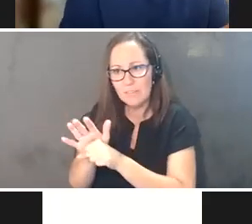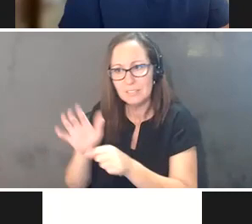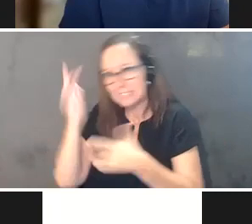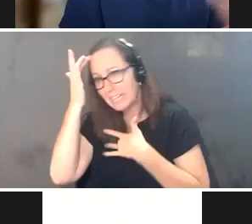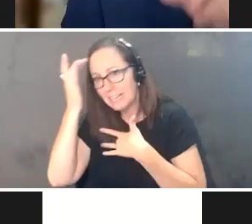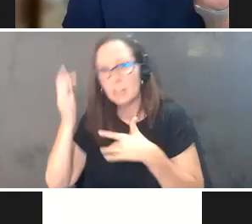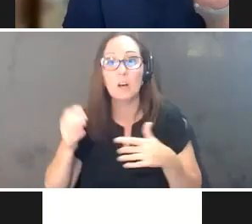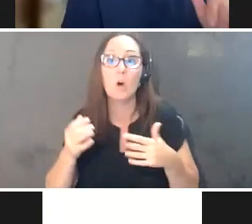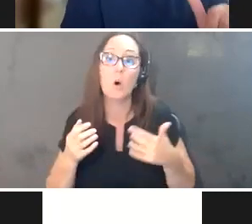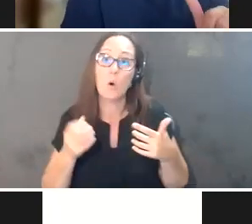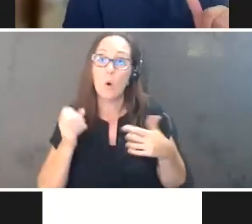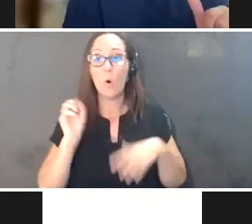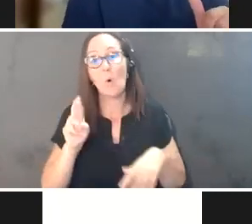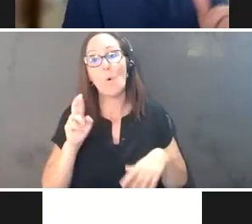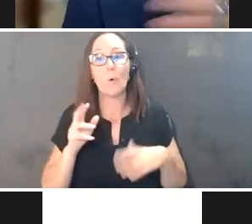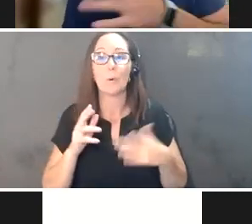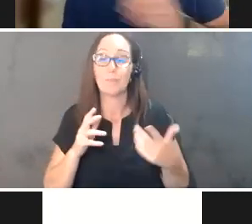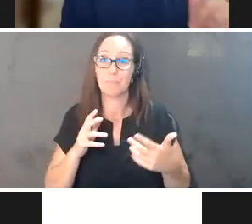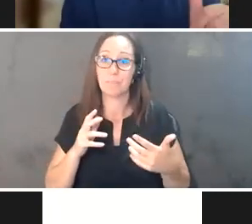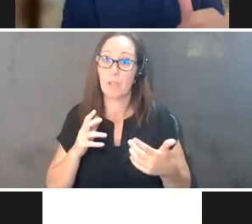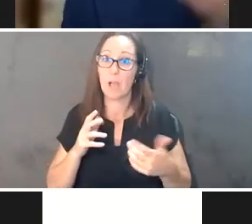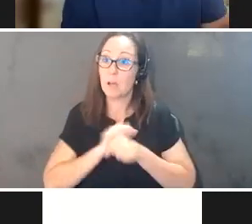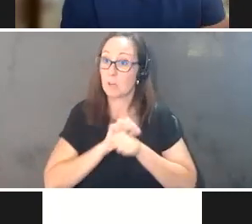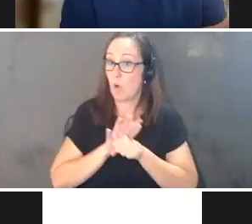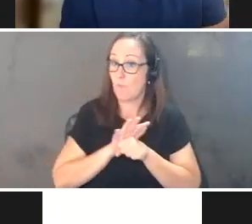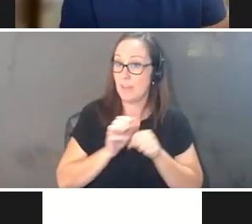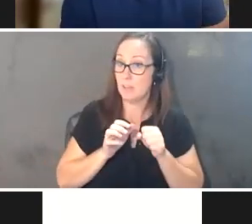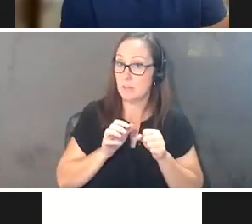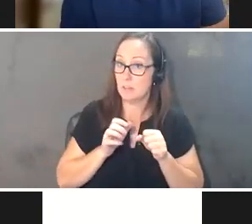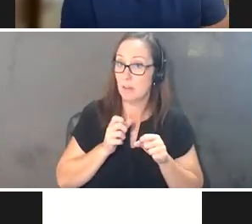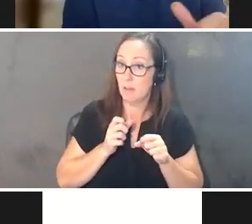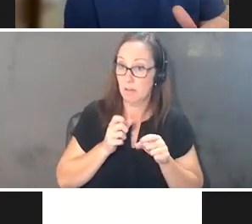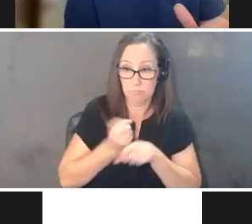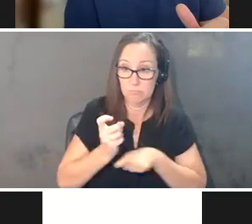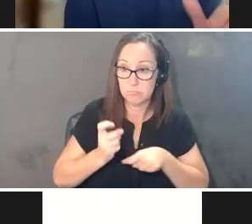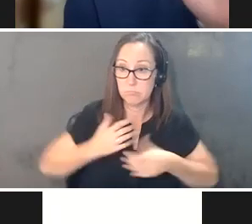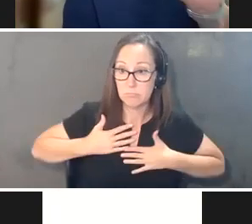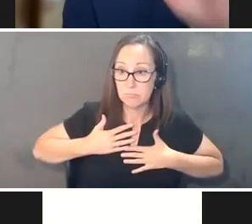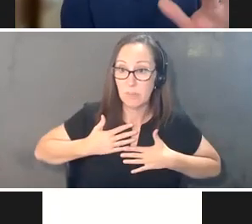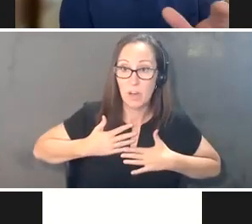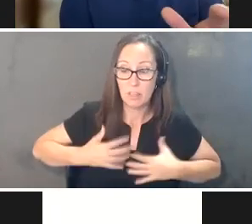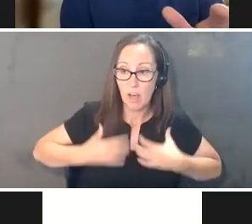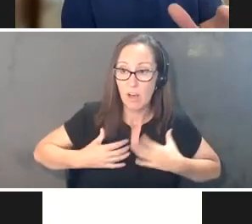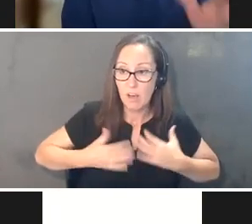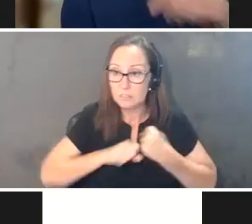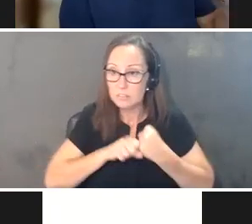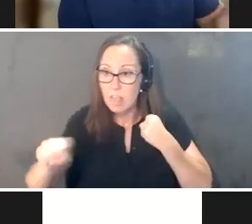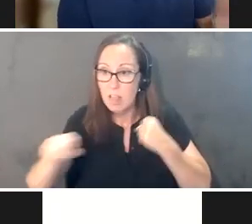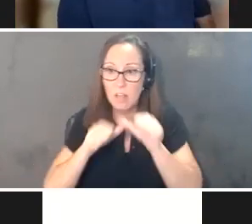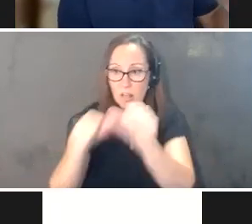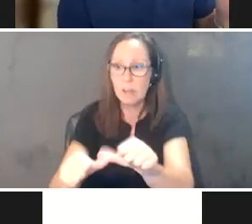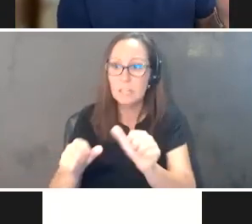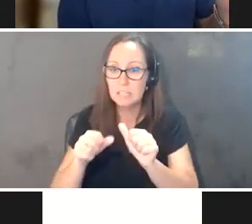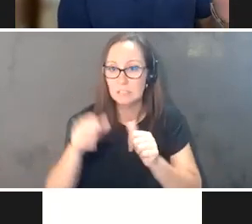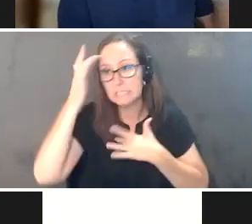you can get long COVID from mild disease even too, right? Lingering symptoms, right? So there's benefit in that too. So it remains to be seen. Just know